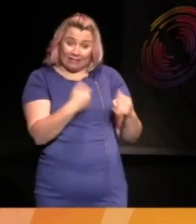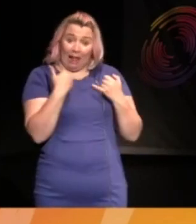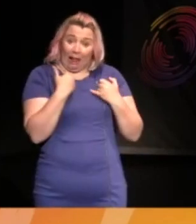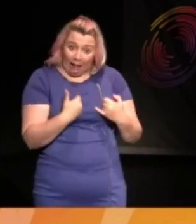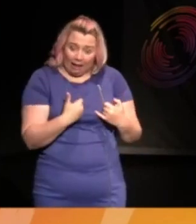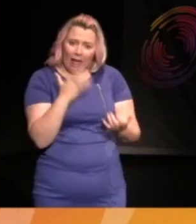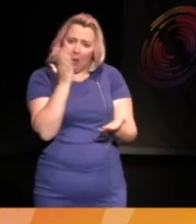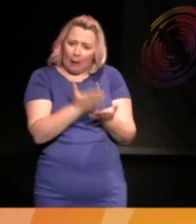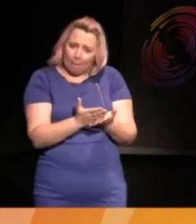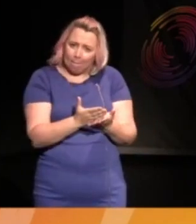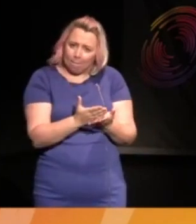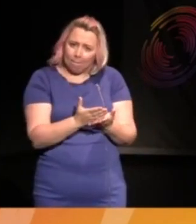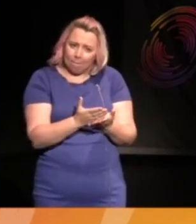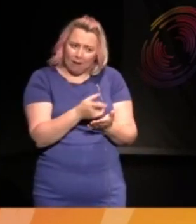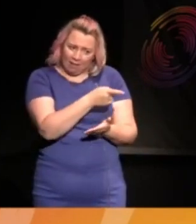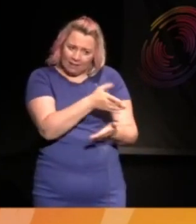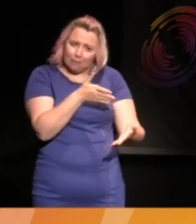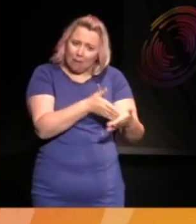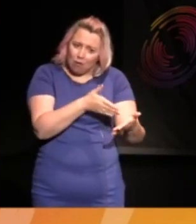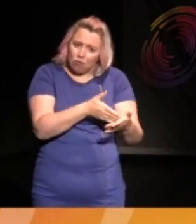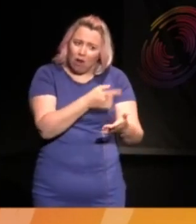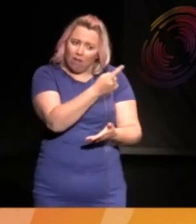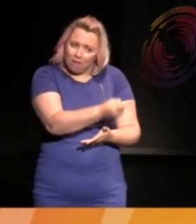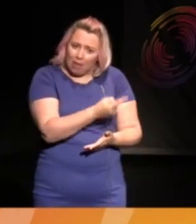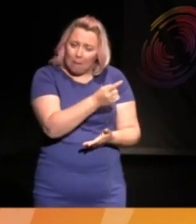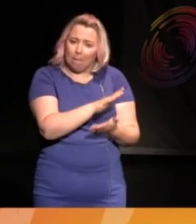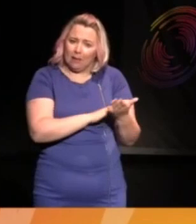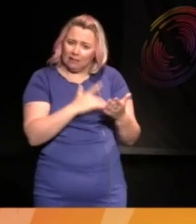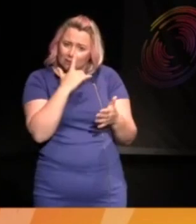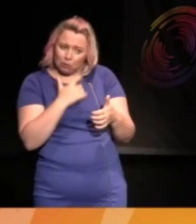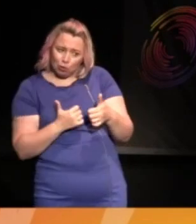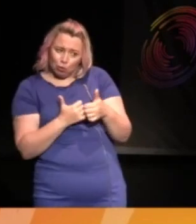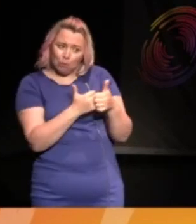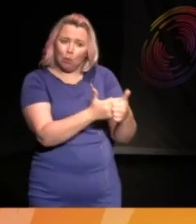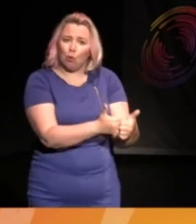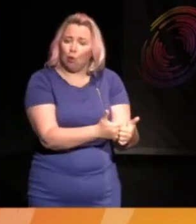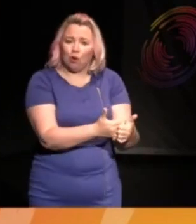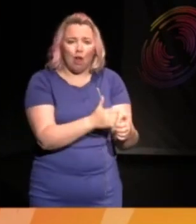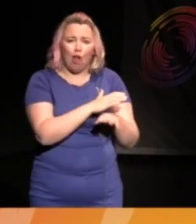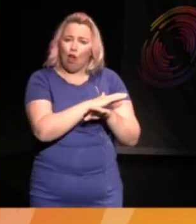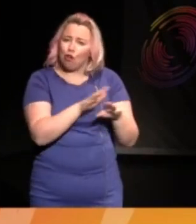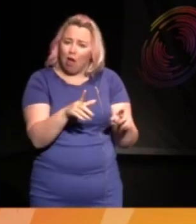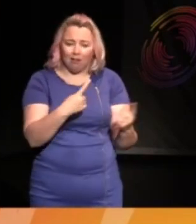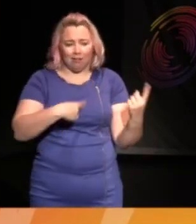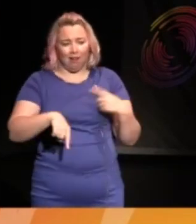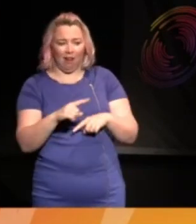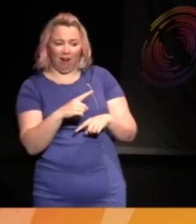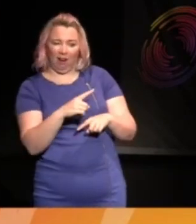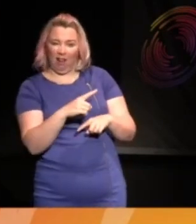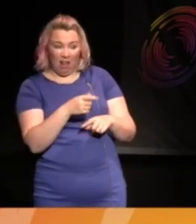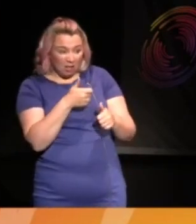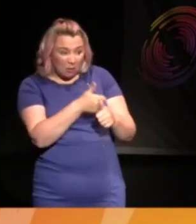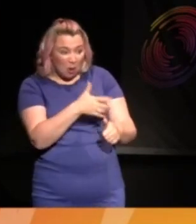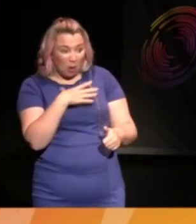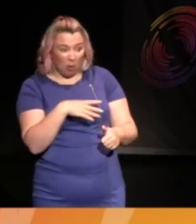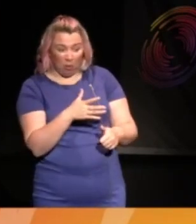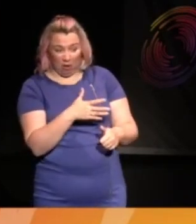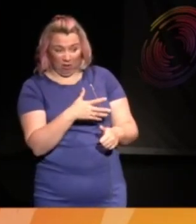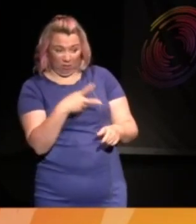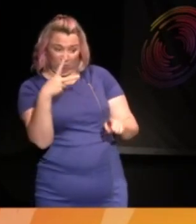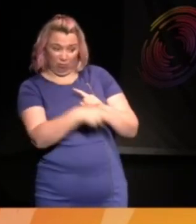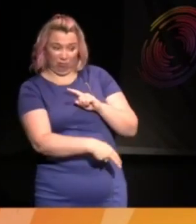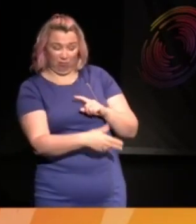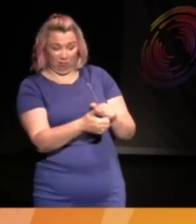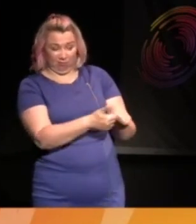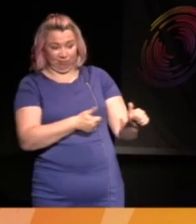health problems that are genuine barriers, and that what we need is not to cut the support that people get in order